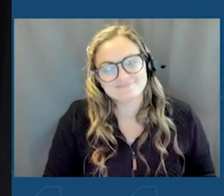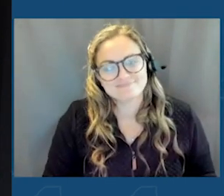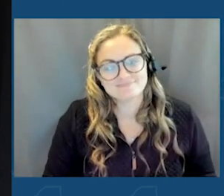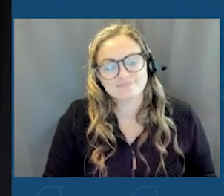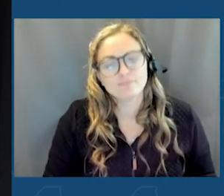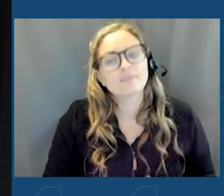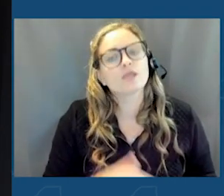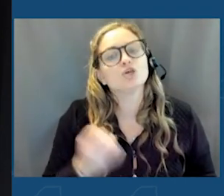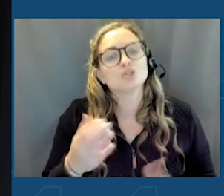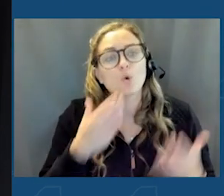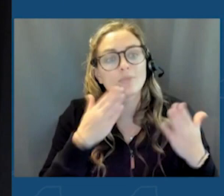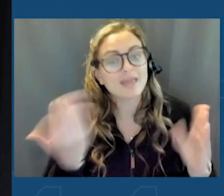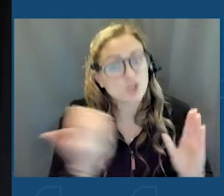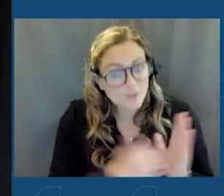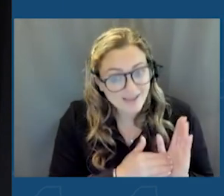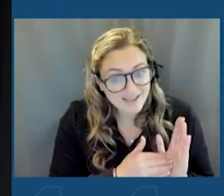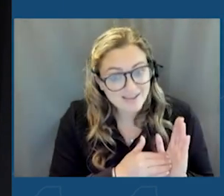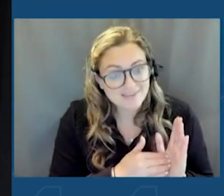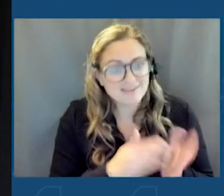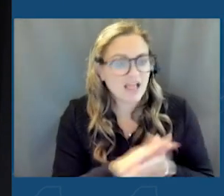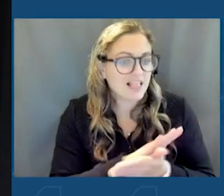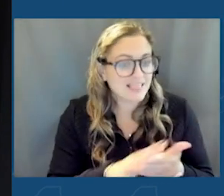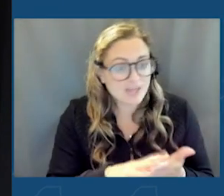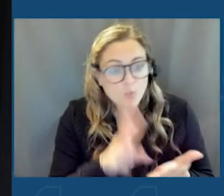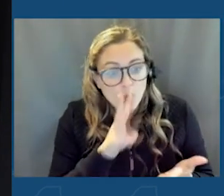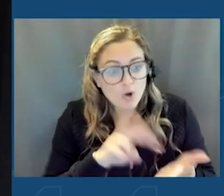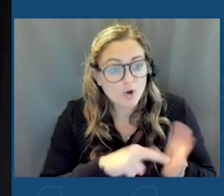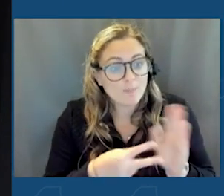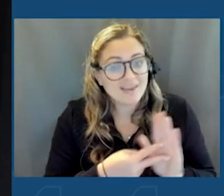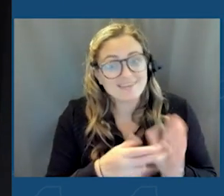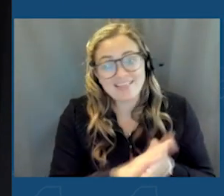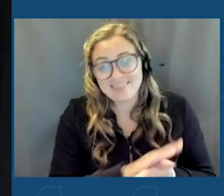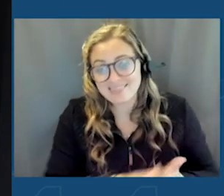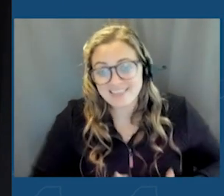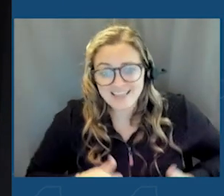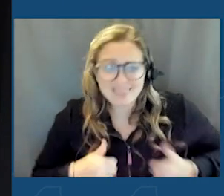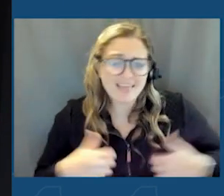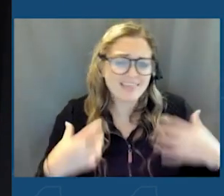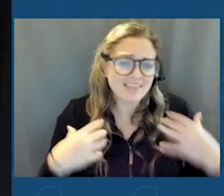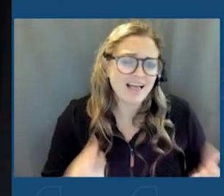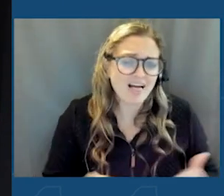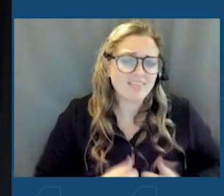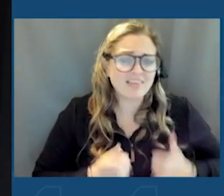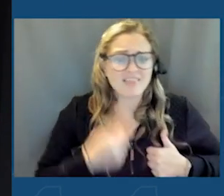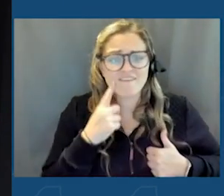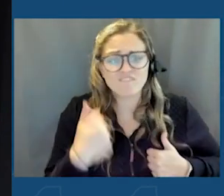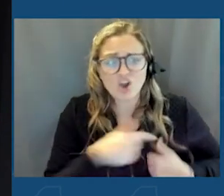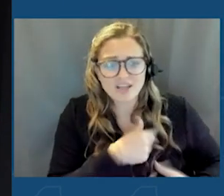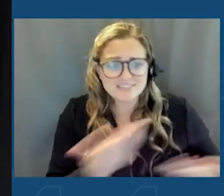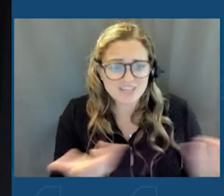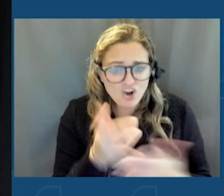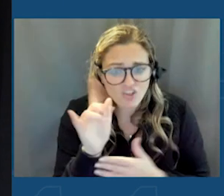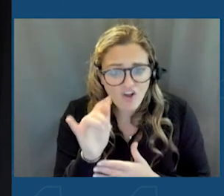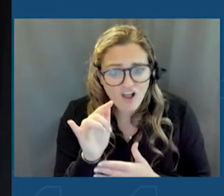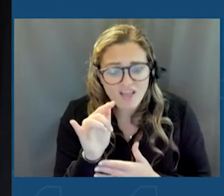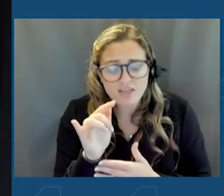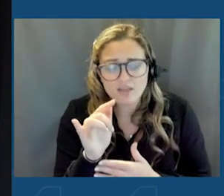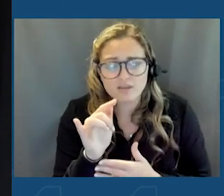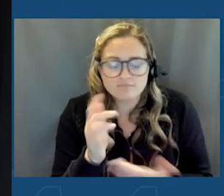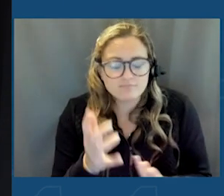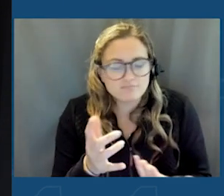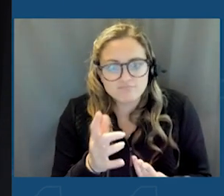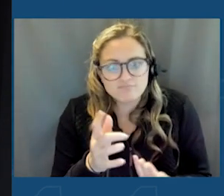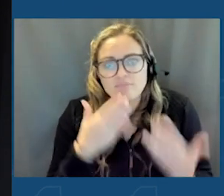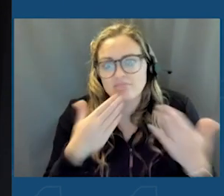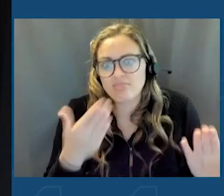So thank you again. Clean water means clean life and a healthy life for us on Long Island, and we can't thank you enough, and